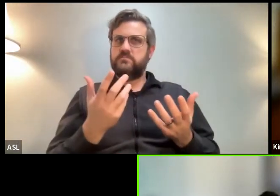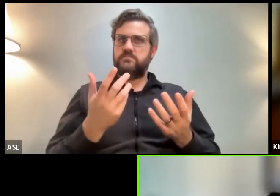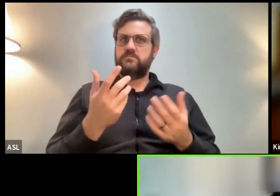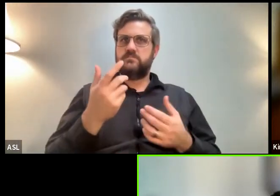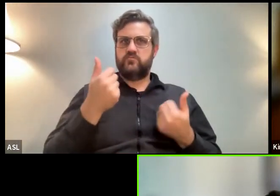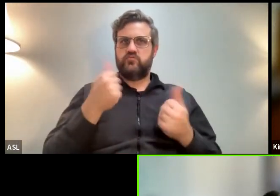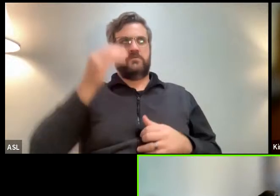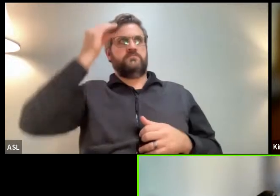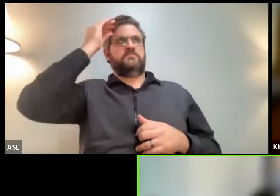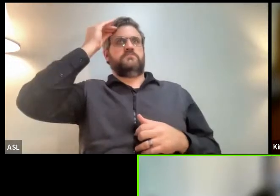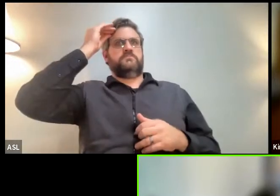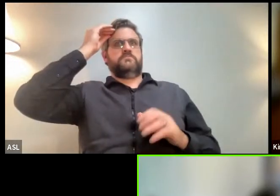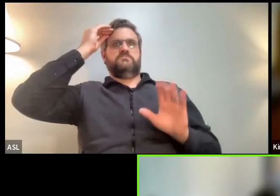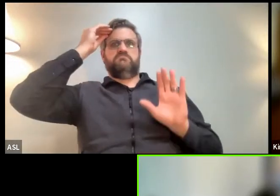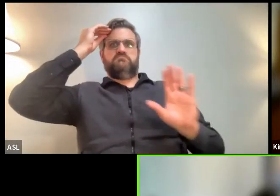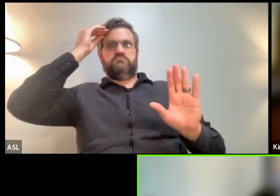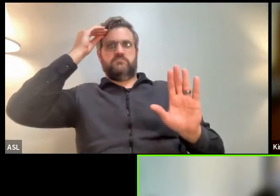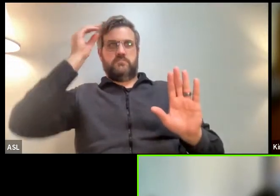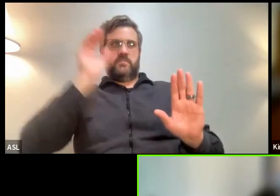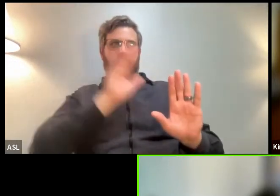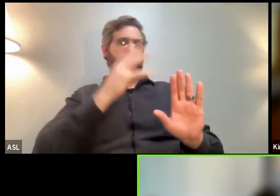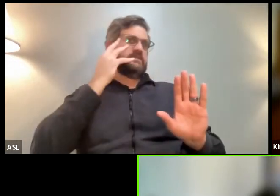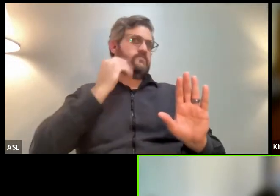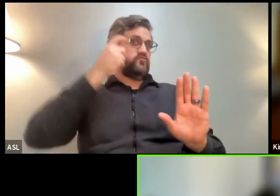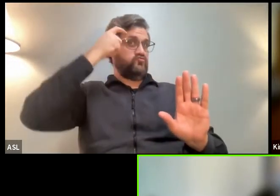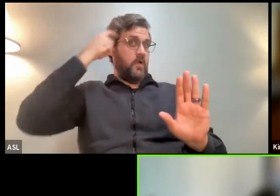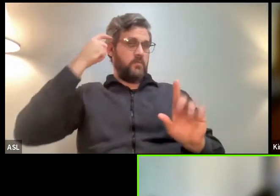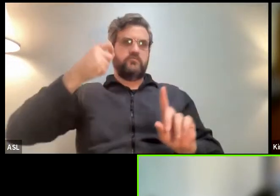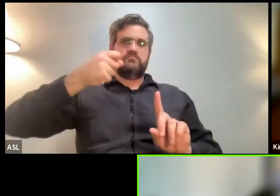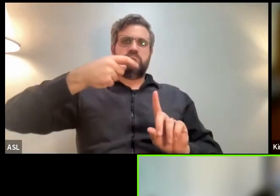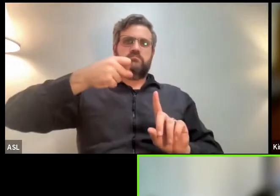what, could be traumatic for them or triggering.